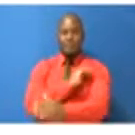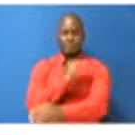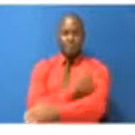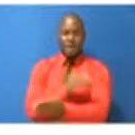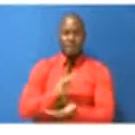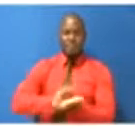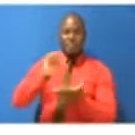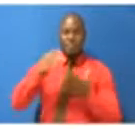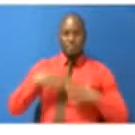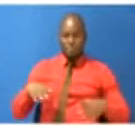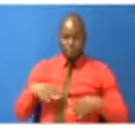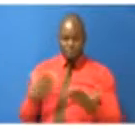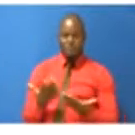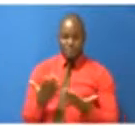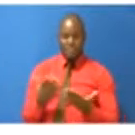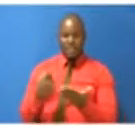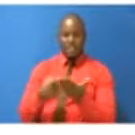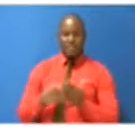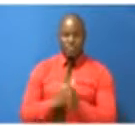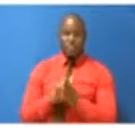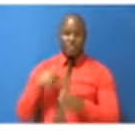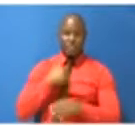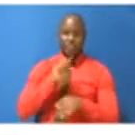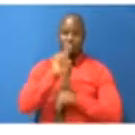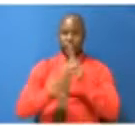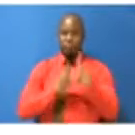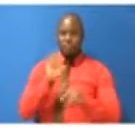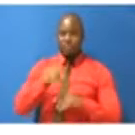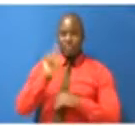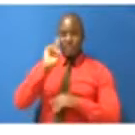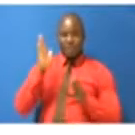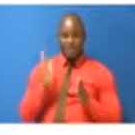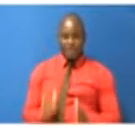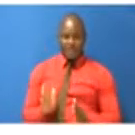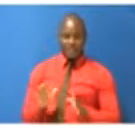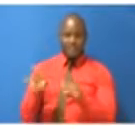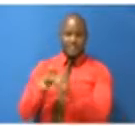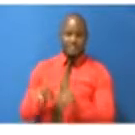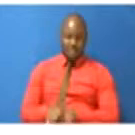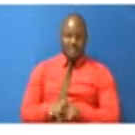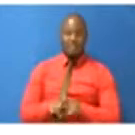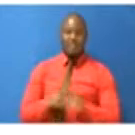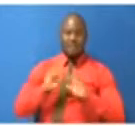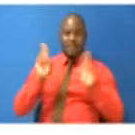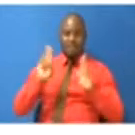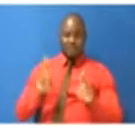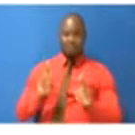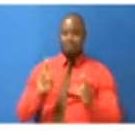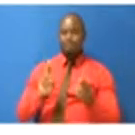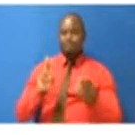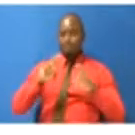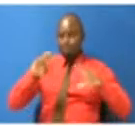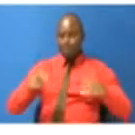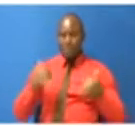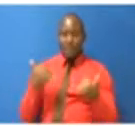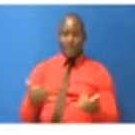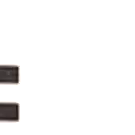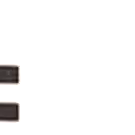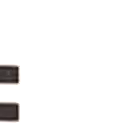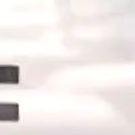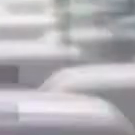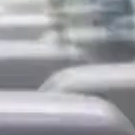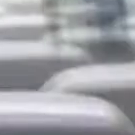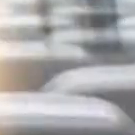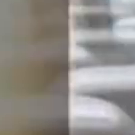who weighed in on this debate we had asked some questions from nairobians and i believe we're ready to sample them right now